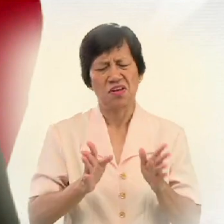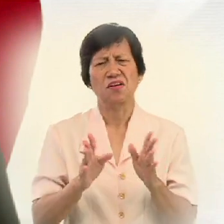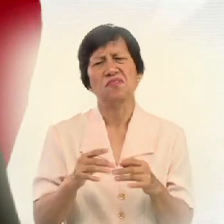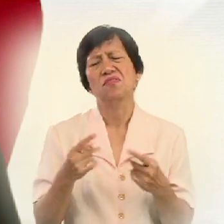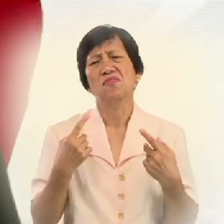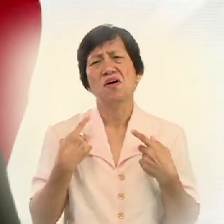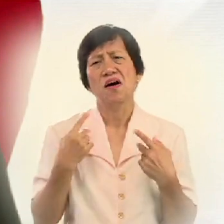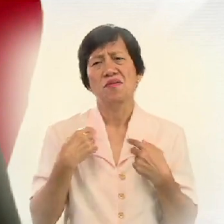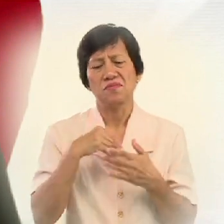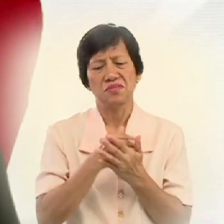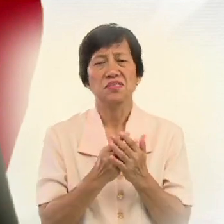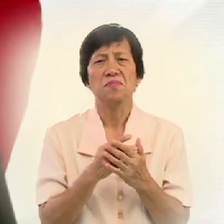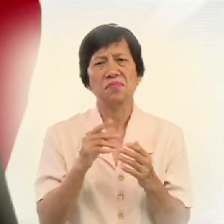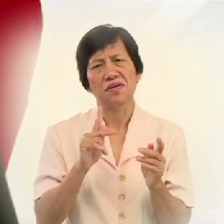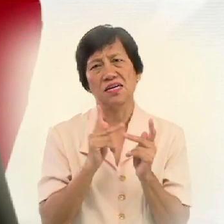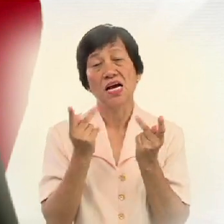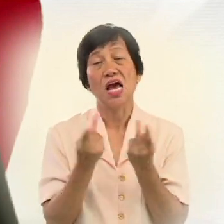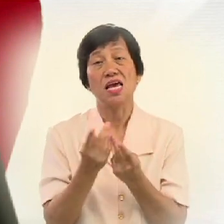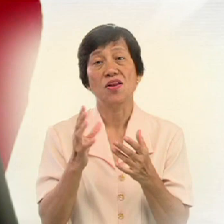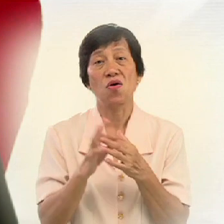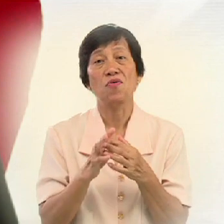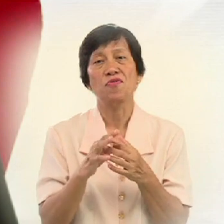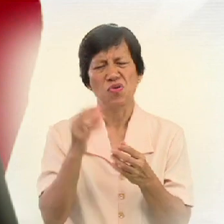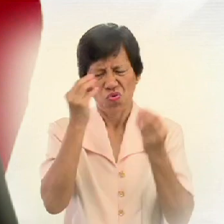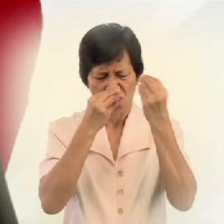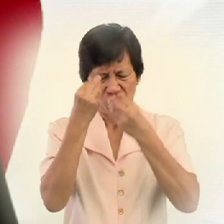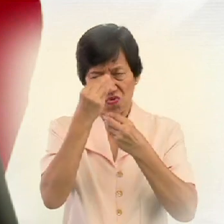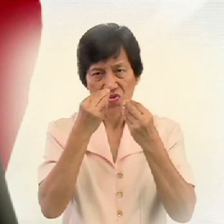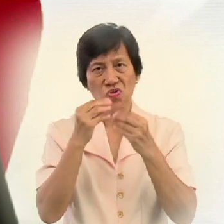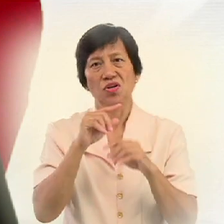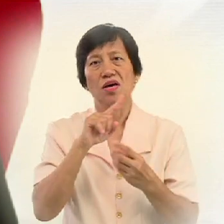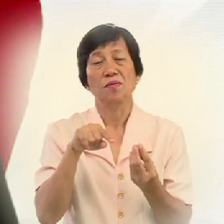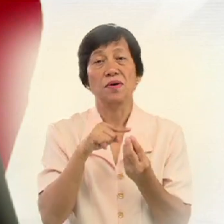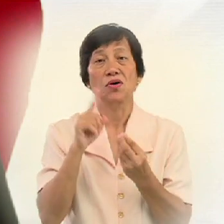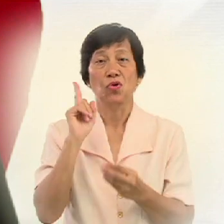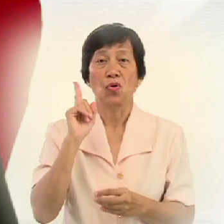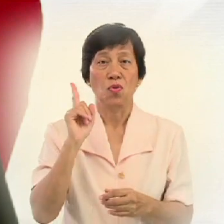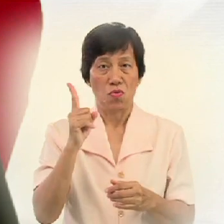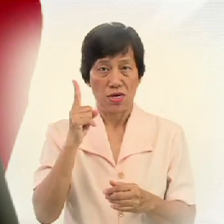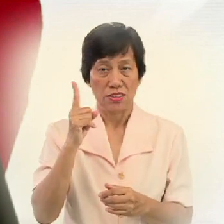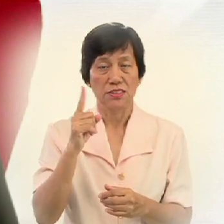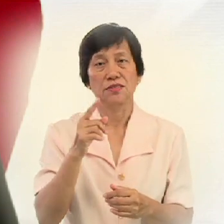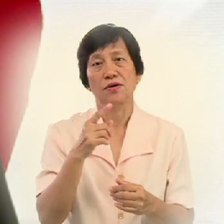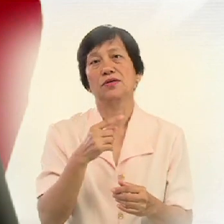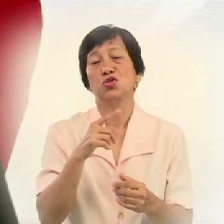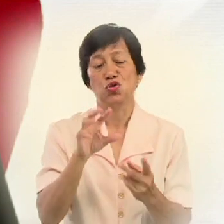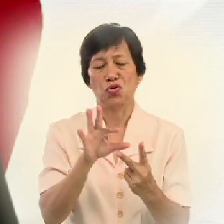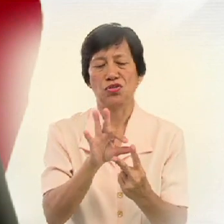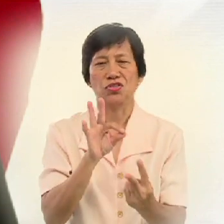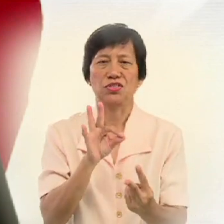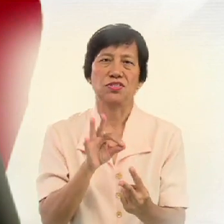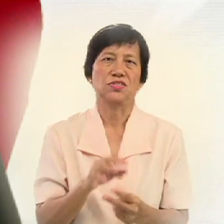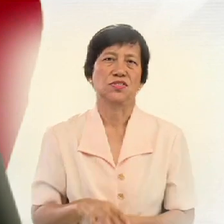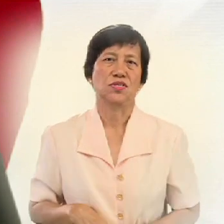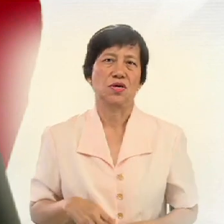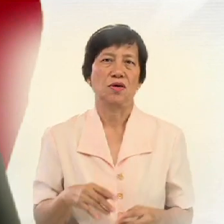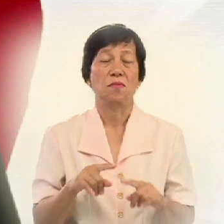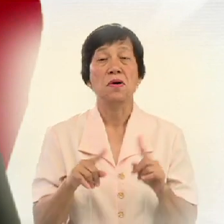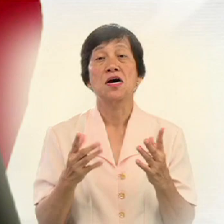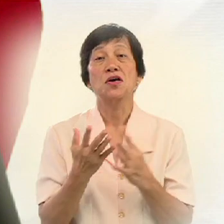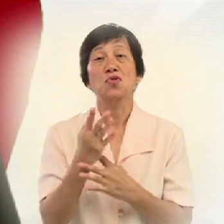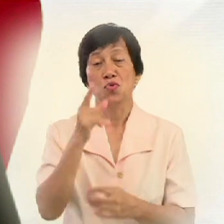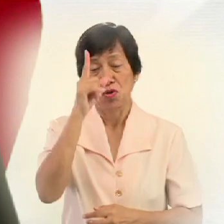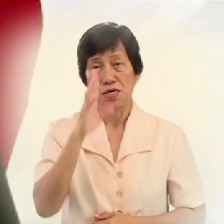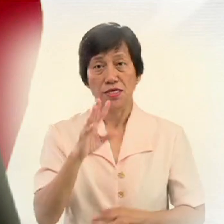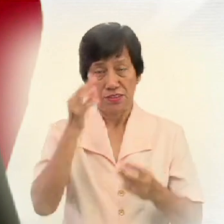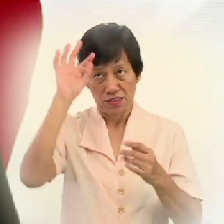confusion about one's priorities. But through God's grace,